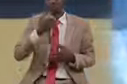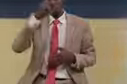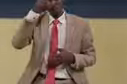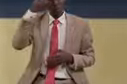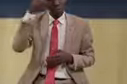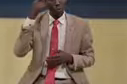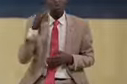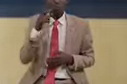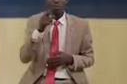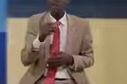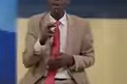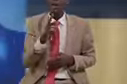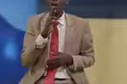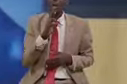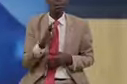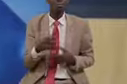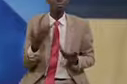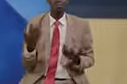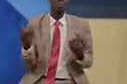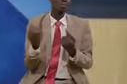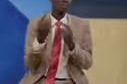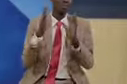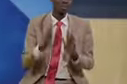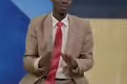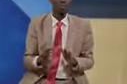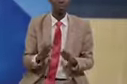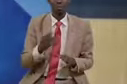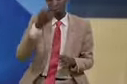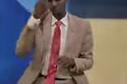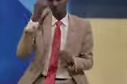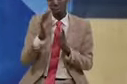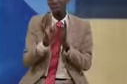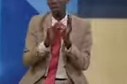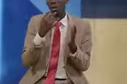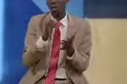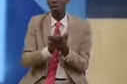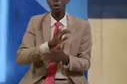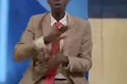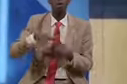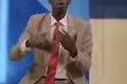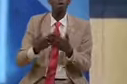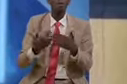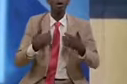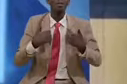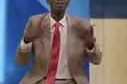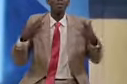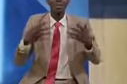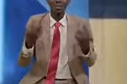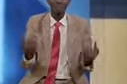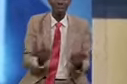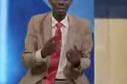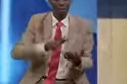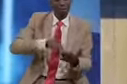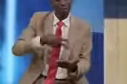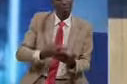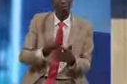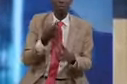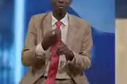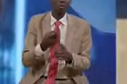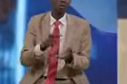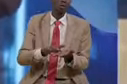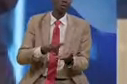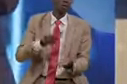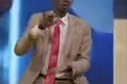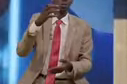you are being a sinner, all have sinned and come short of the glory of God. Come short of